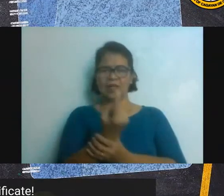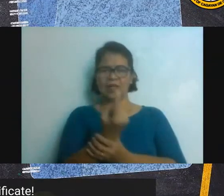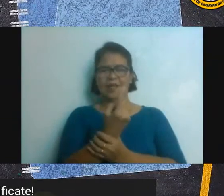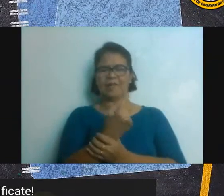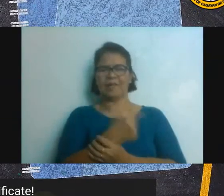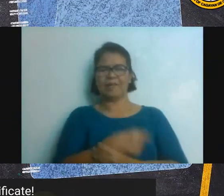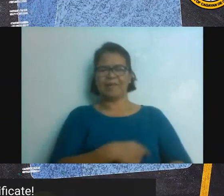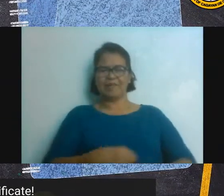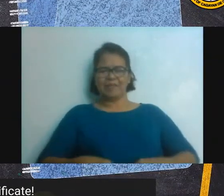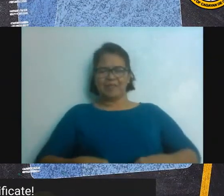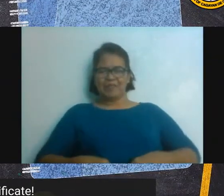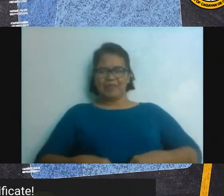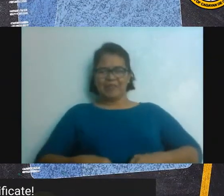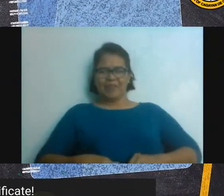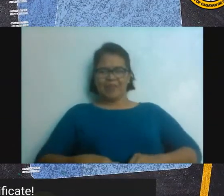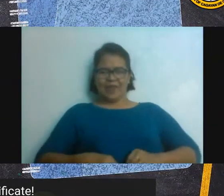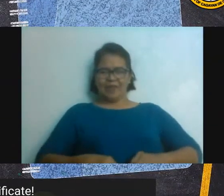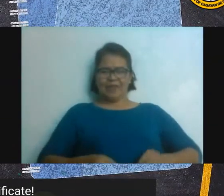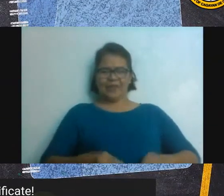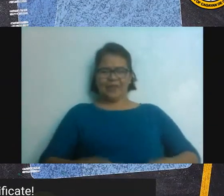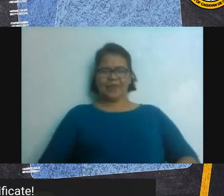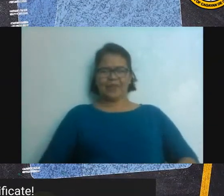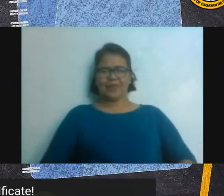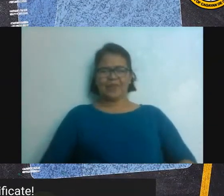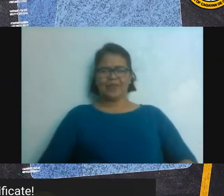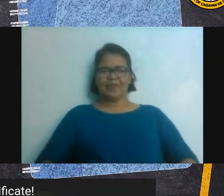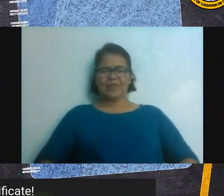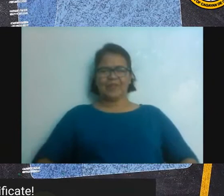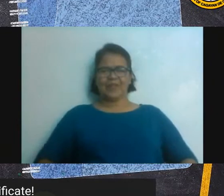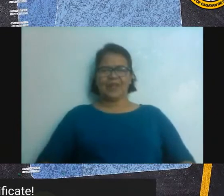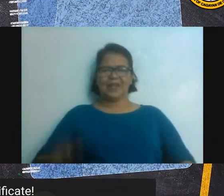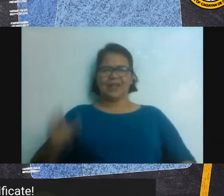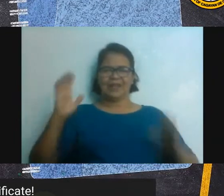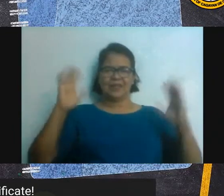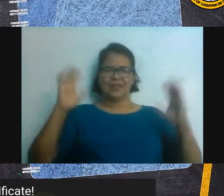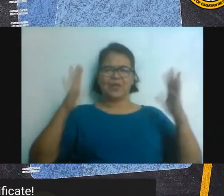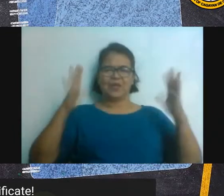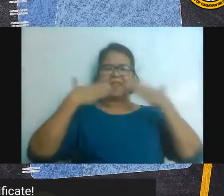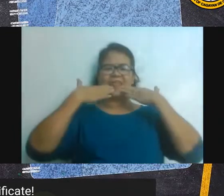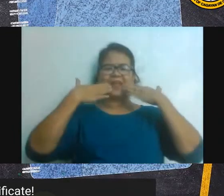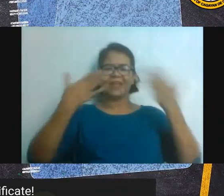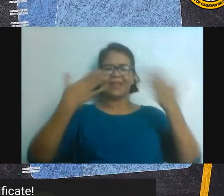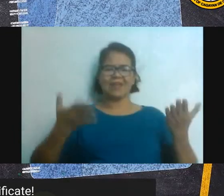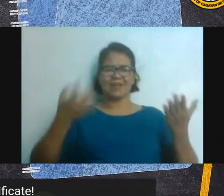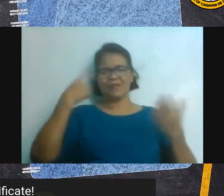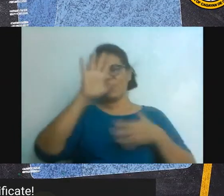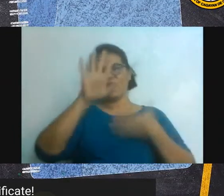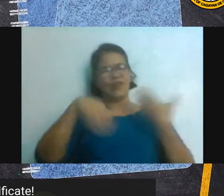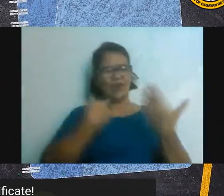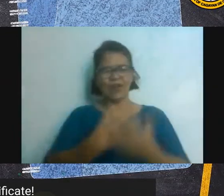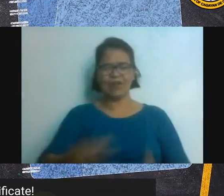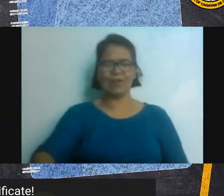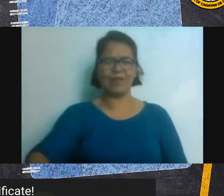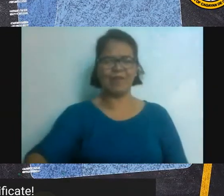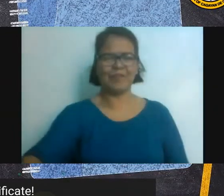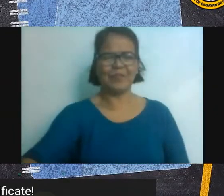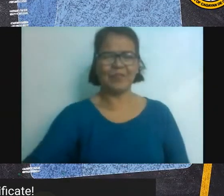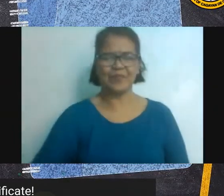board as we go and say goodbye and thank you for all of you who joined us